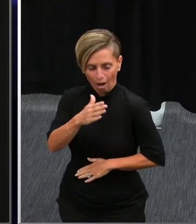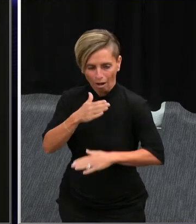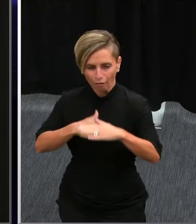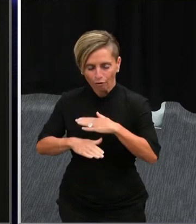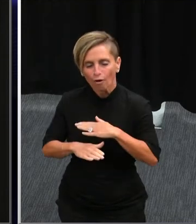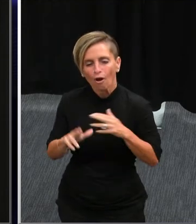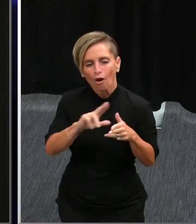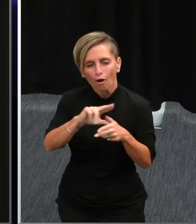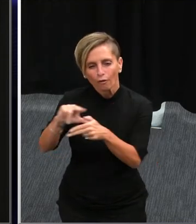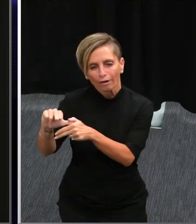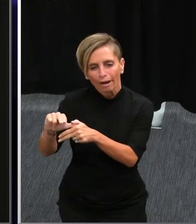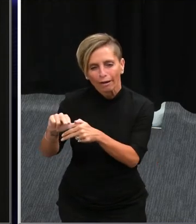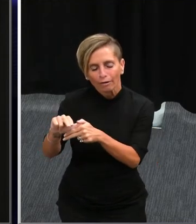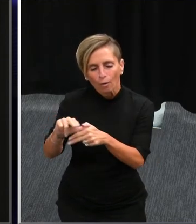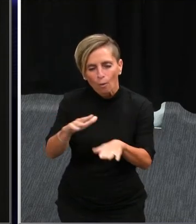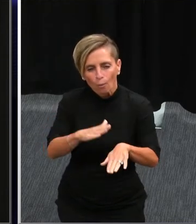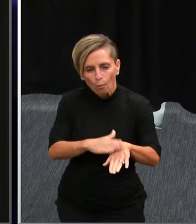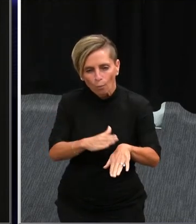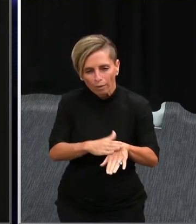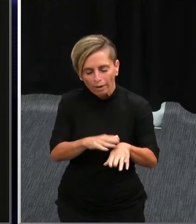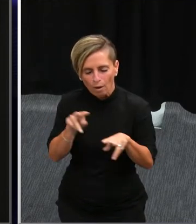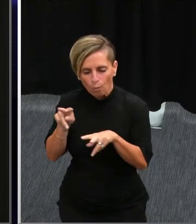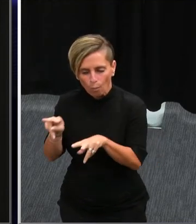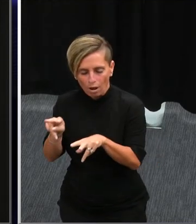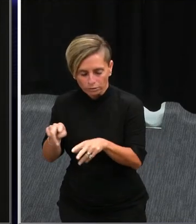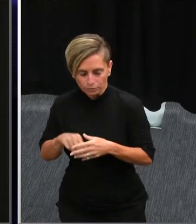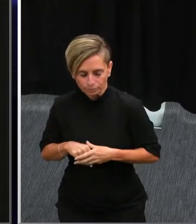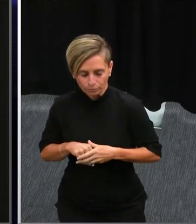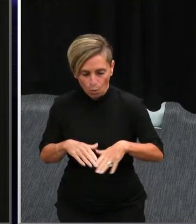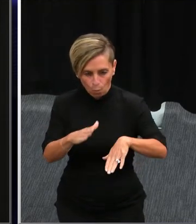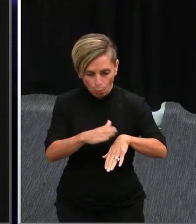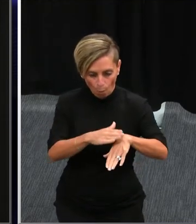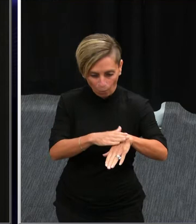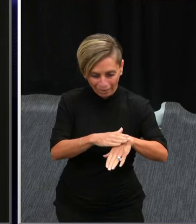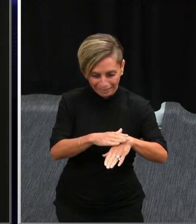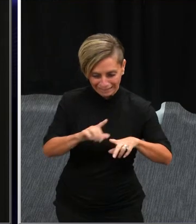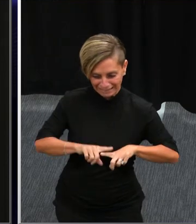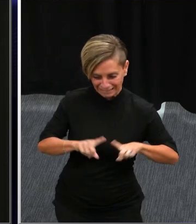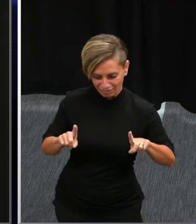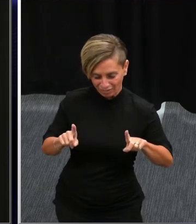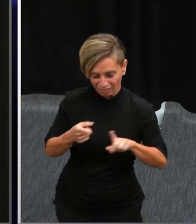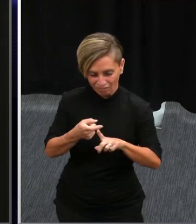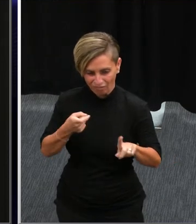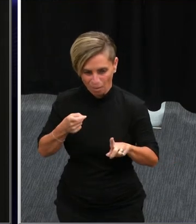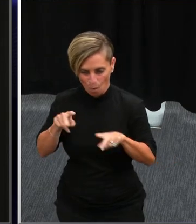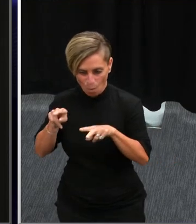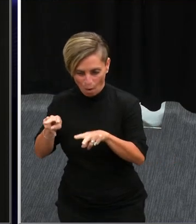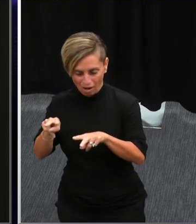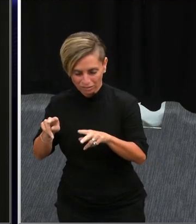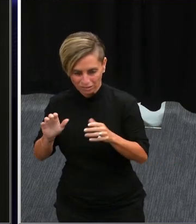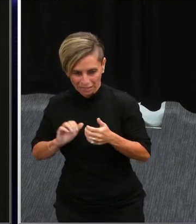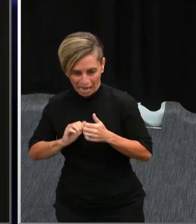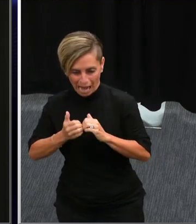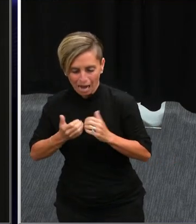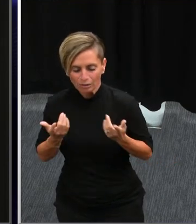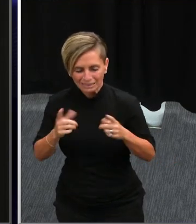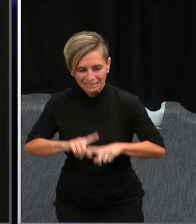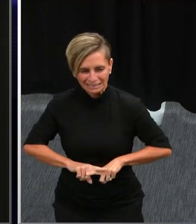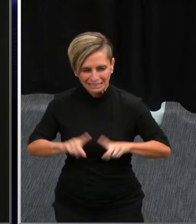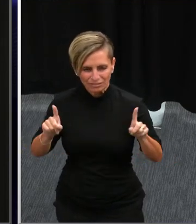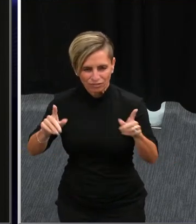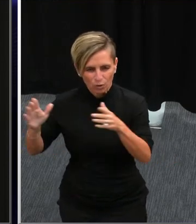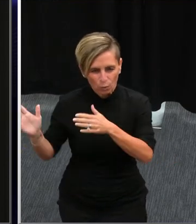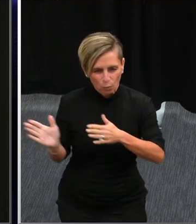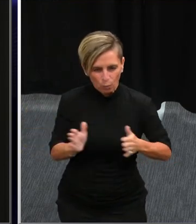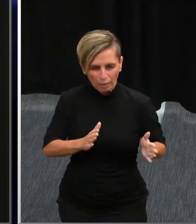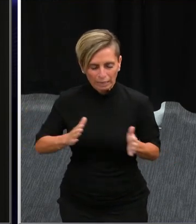tropical storm warning. That means a warning is different from a watch. That means that these types of winds and these kinds of impacts are